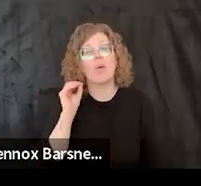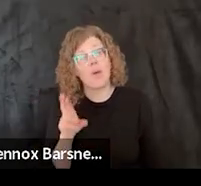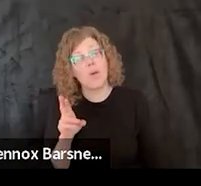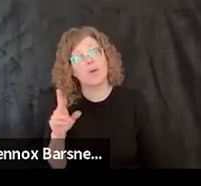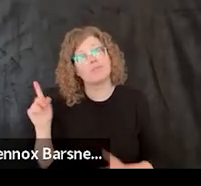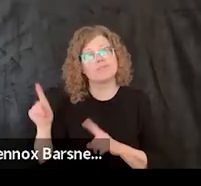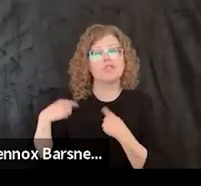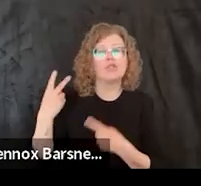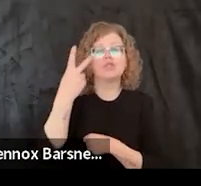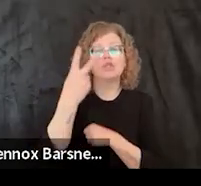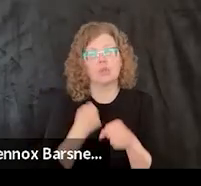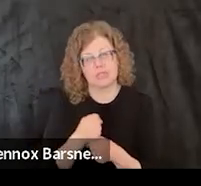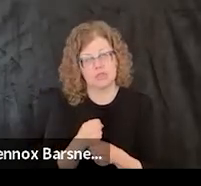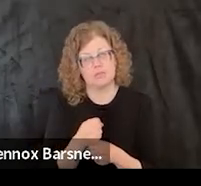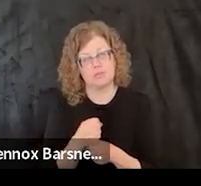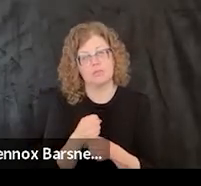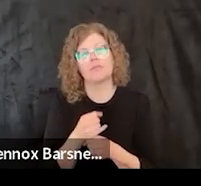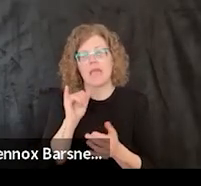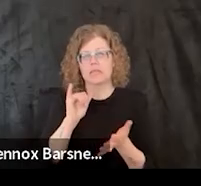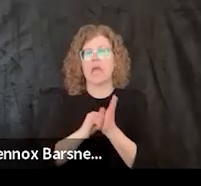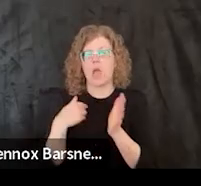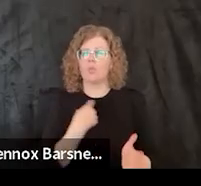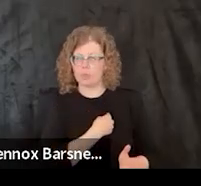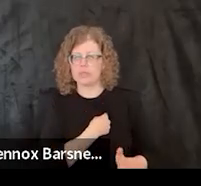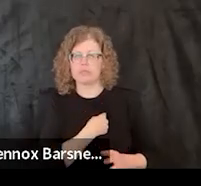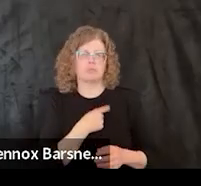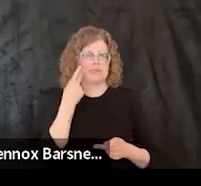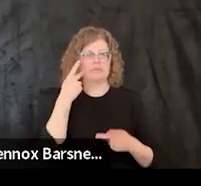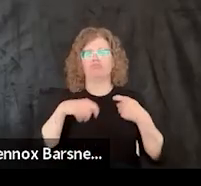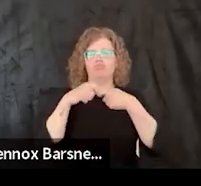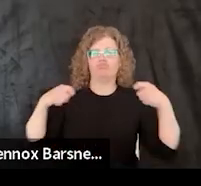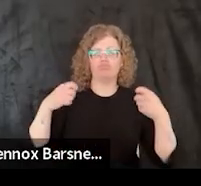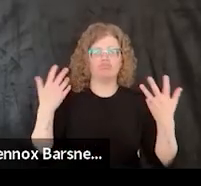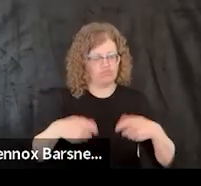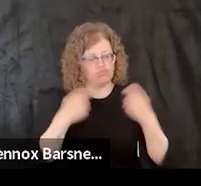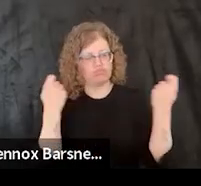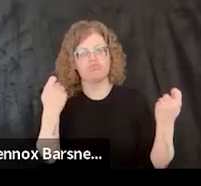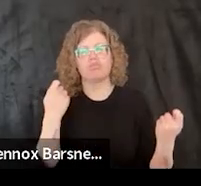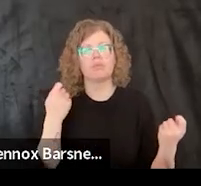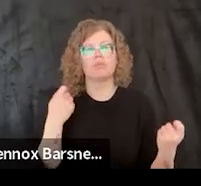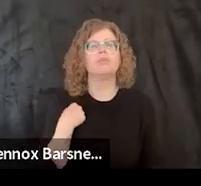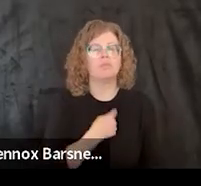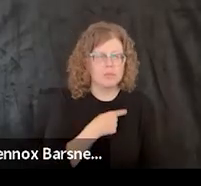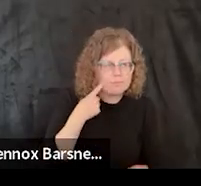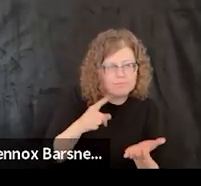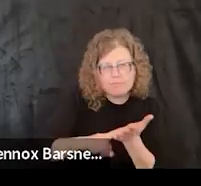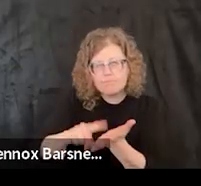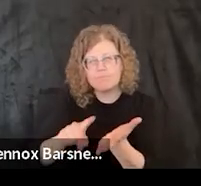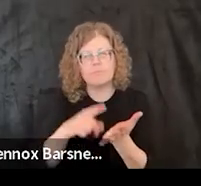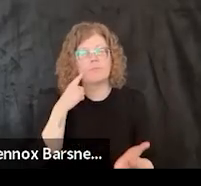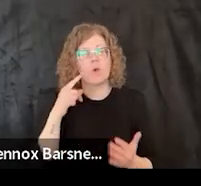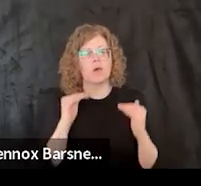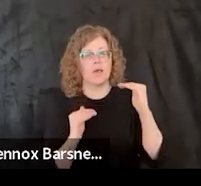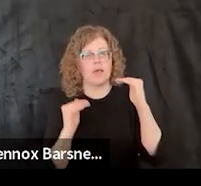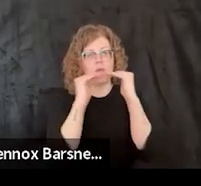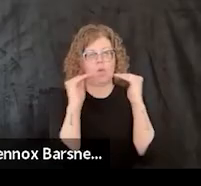break a tie. Projects proposed by artists belonging to an equity priority group, or in the case of a collective where the majority